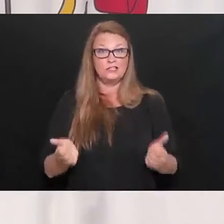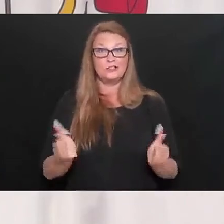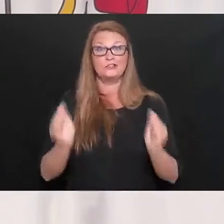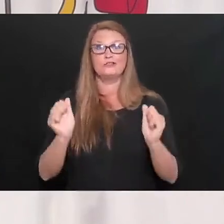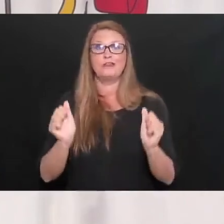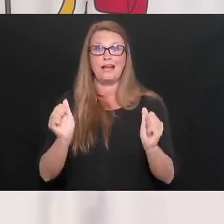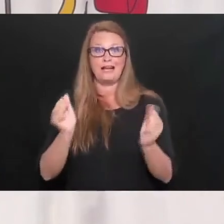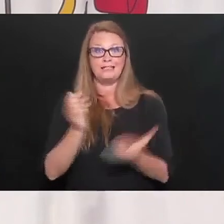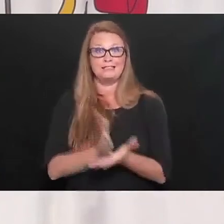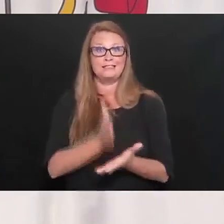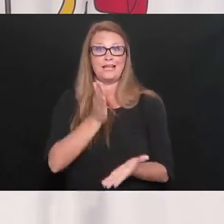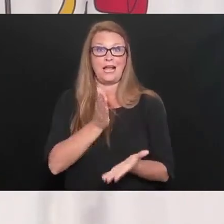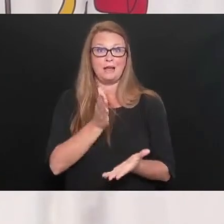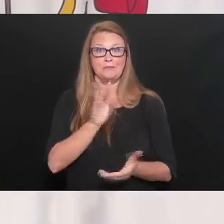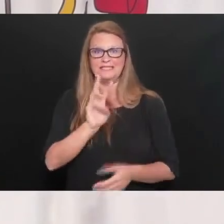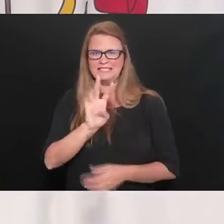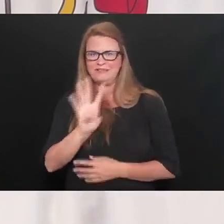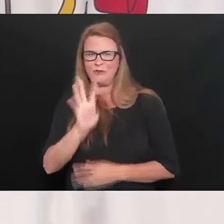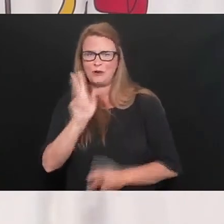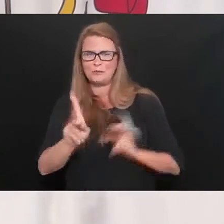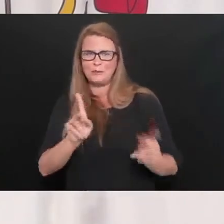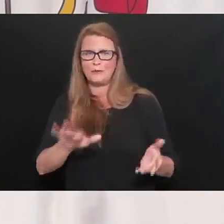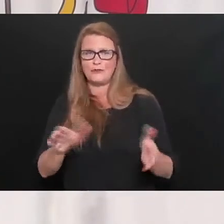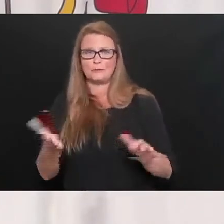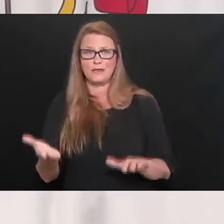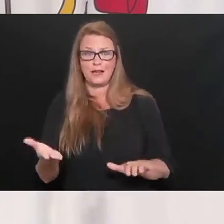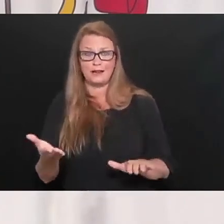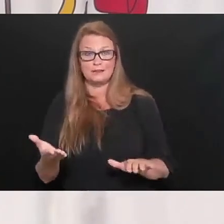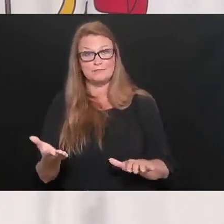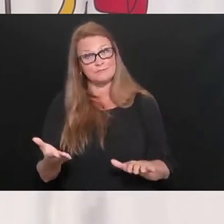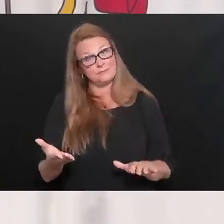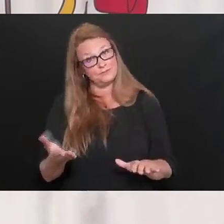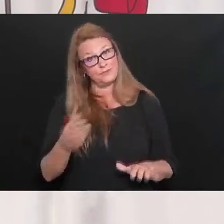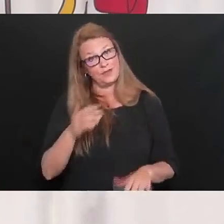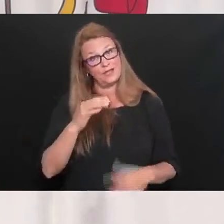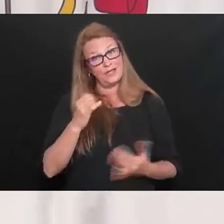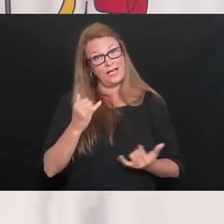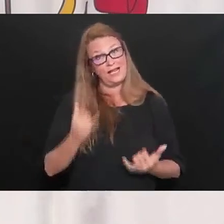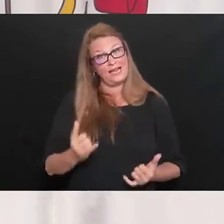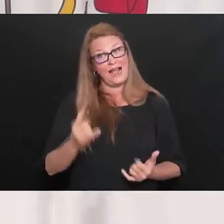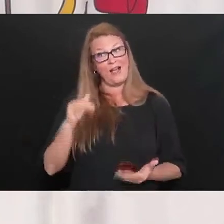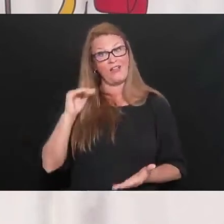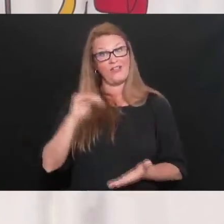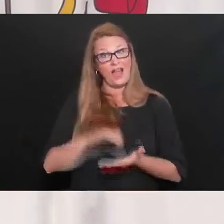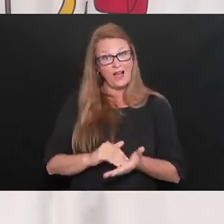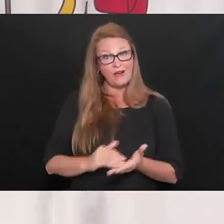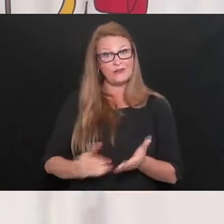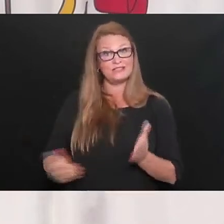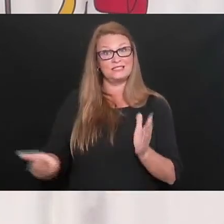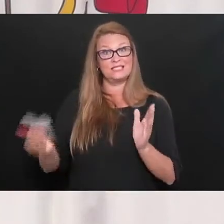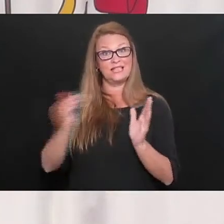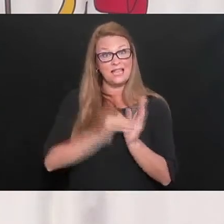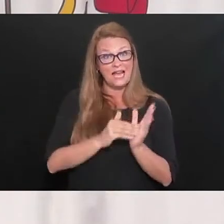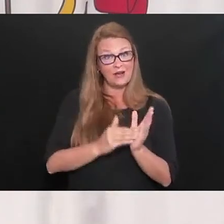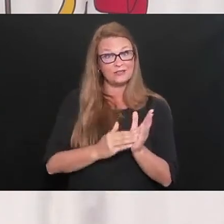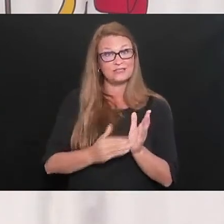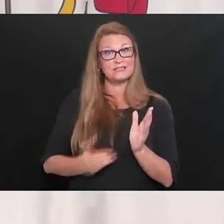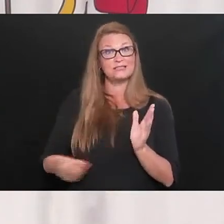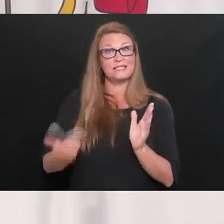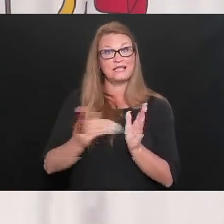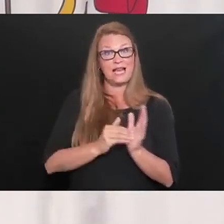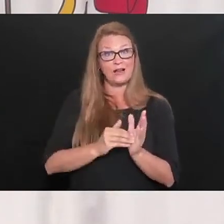it not to be 64. You just think of the thousands and thousands and thousands that we've lost in this